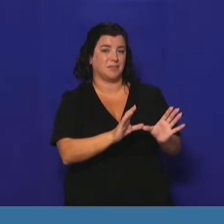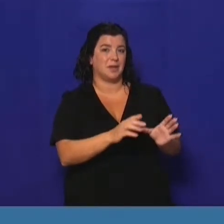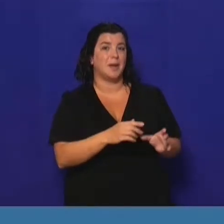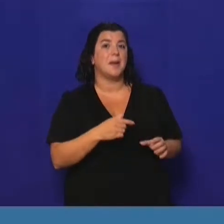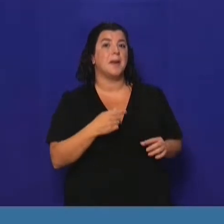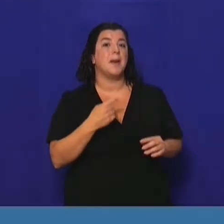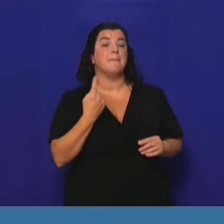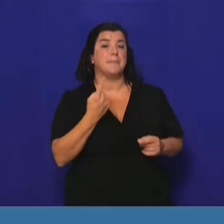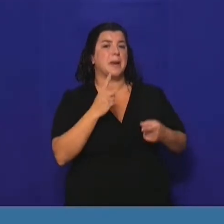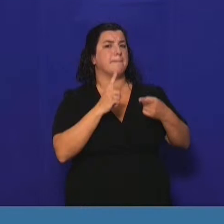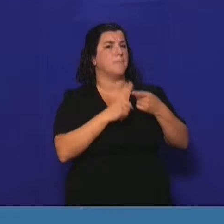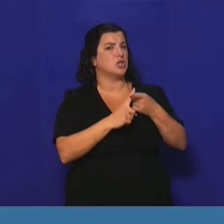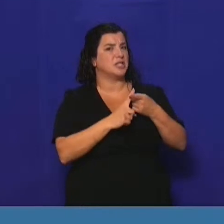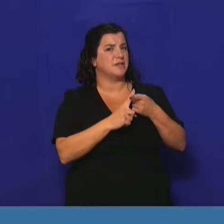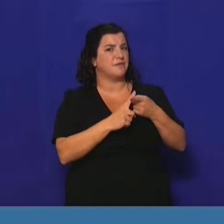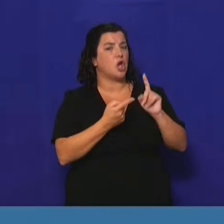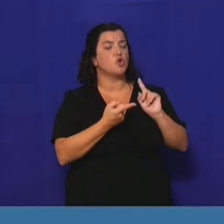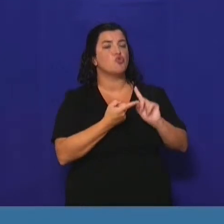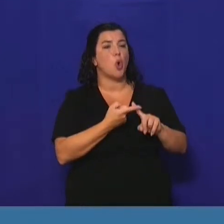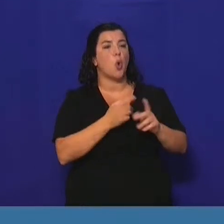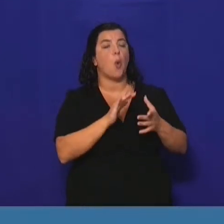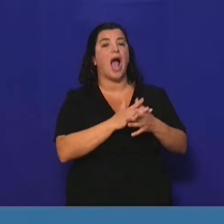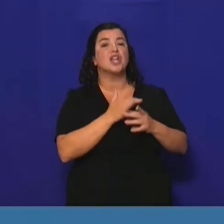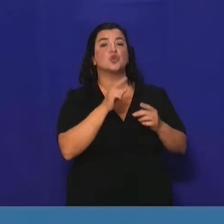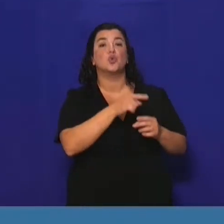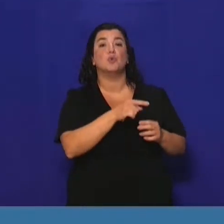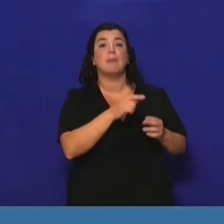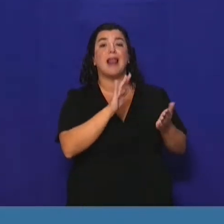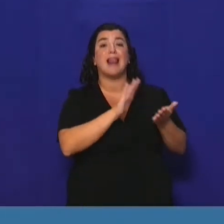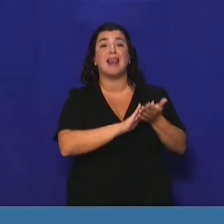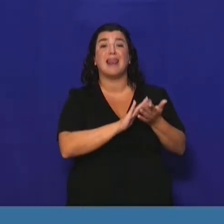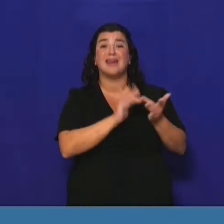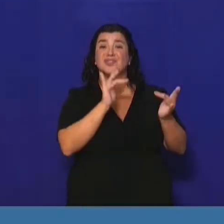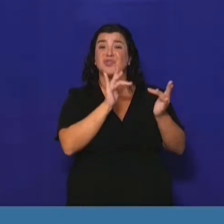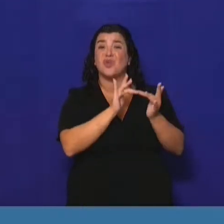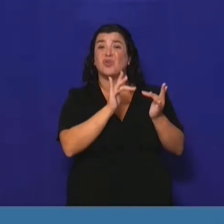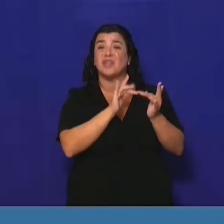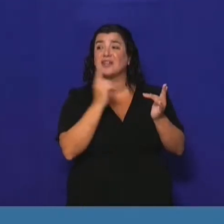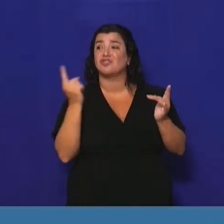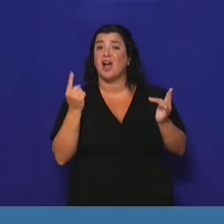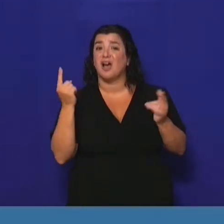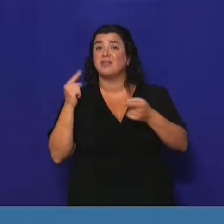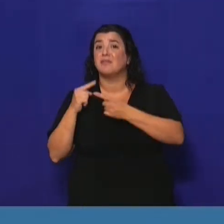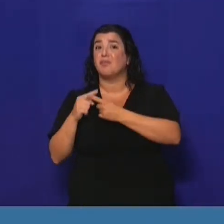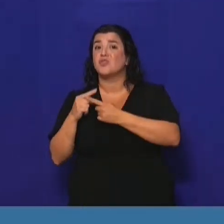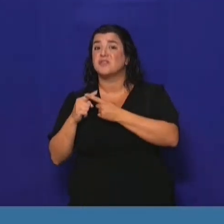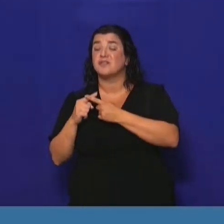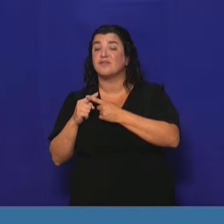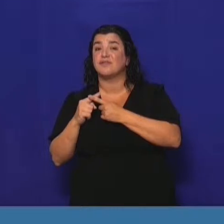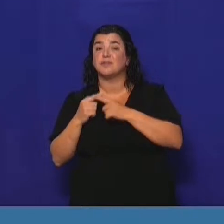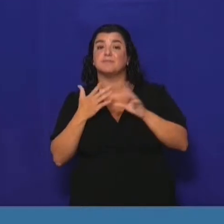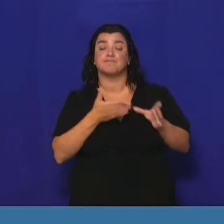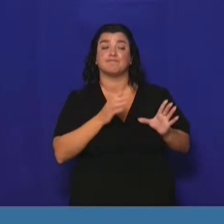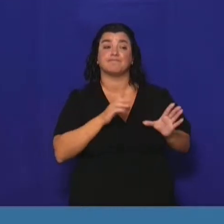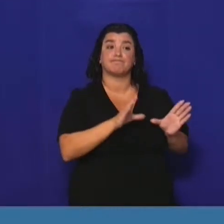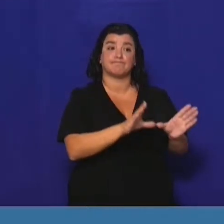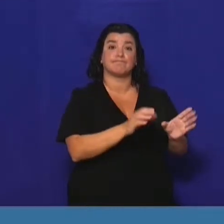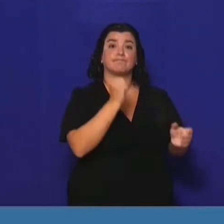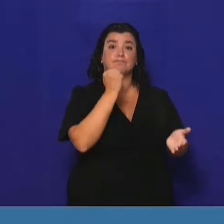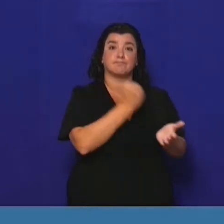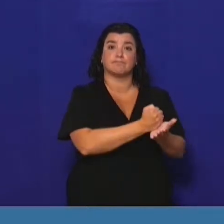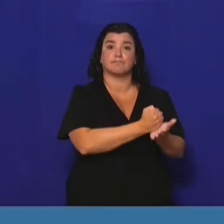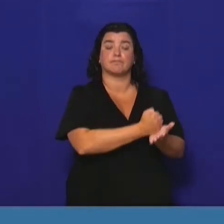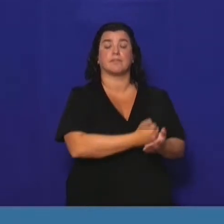jkunu pożittivi u kif ukoll għal kuntatti li jkunu close contacts li jkunu qegħdin f'mandatory quarantine. Infatti